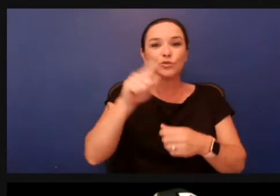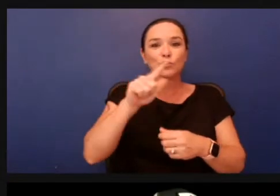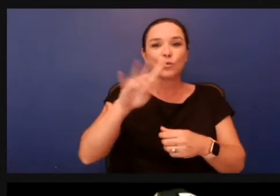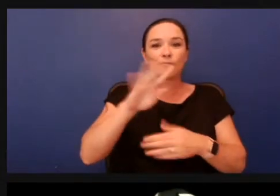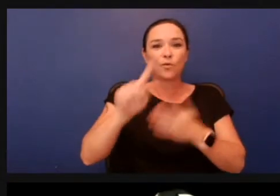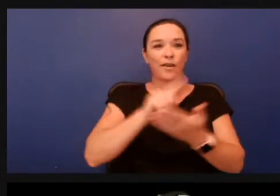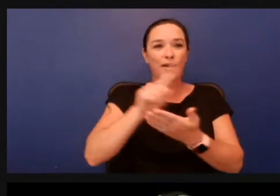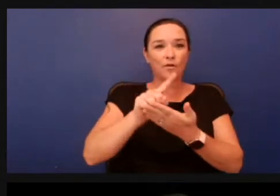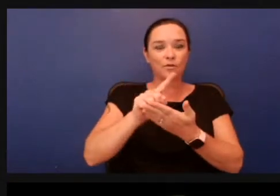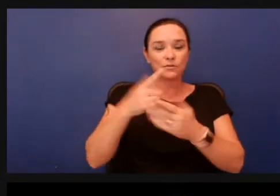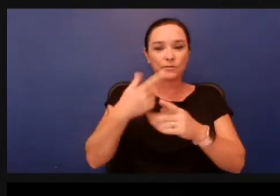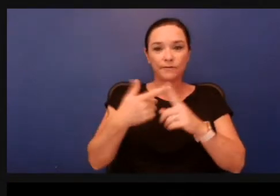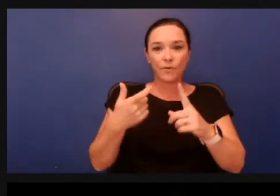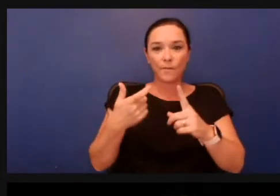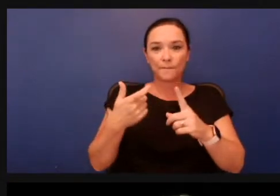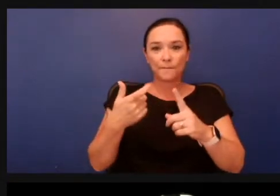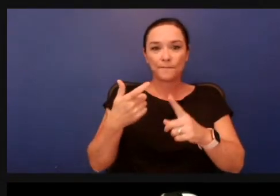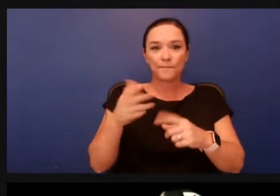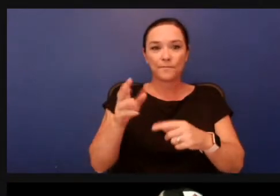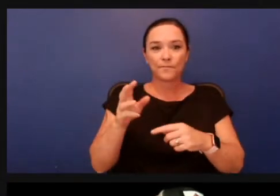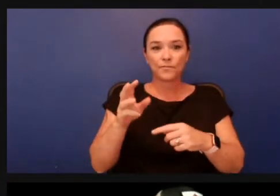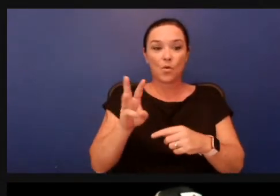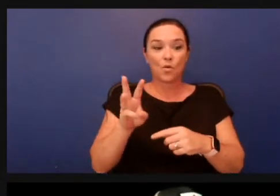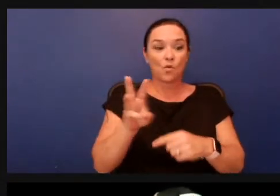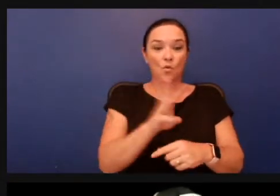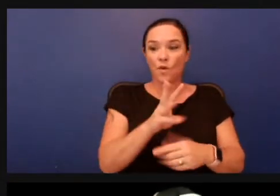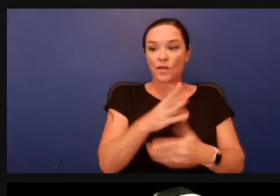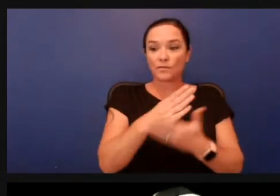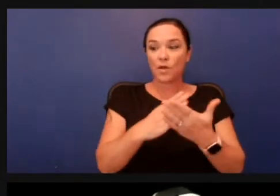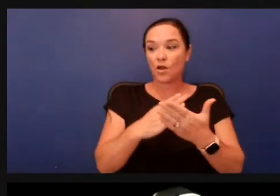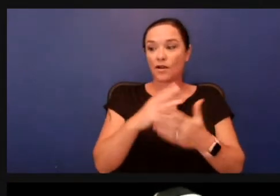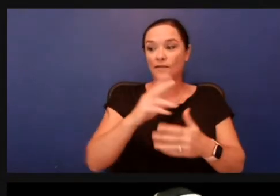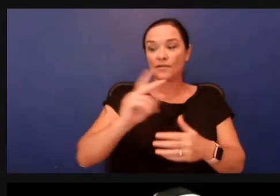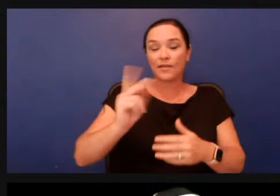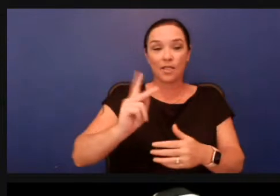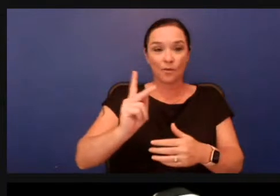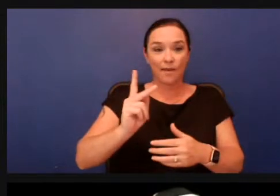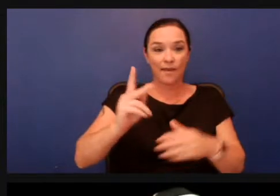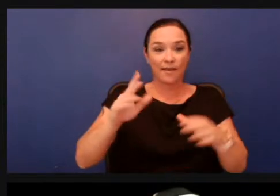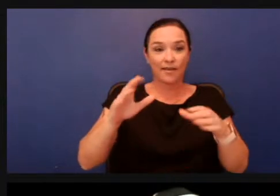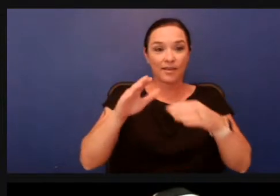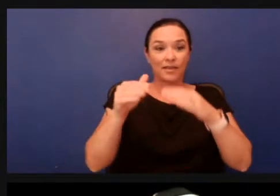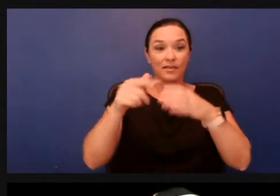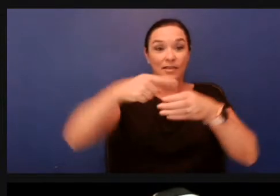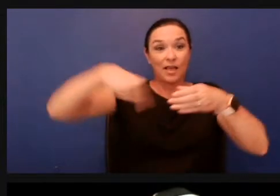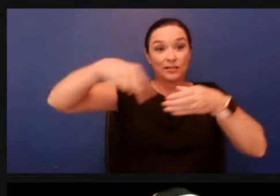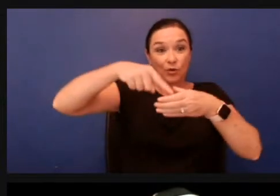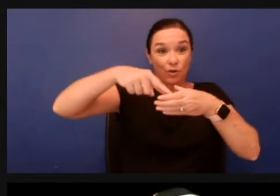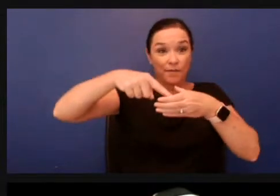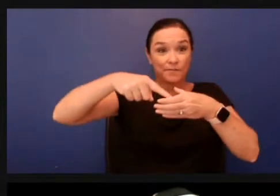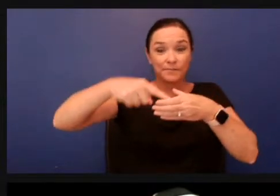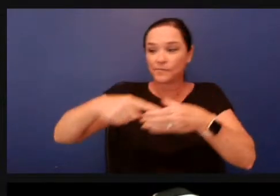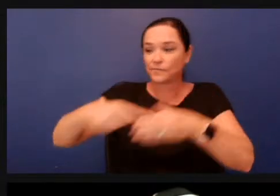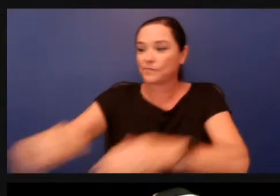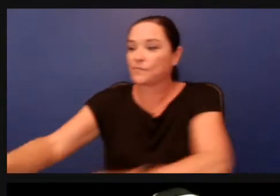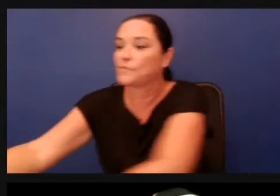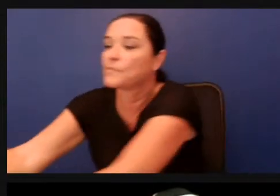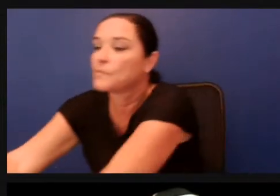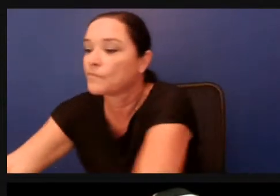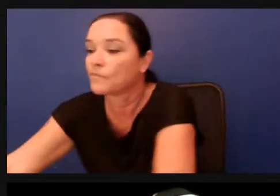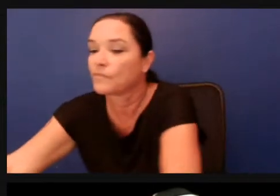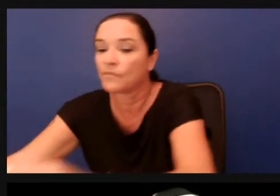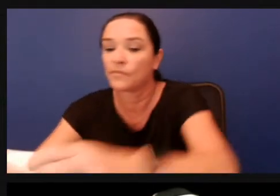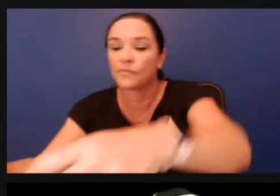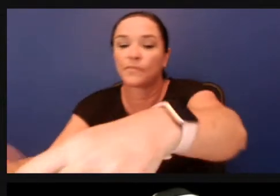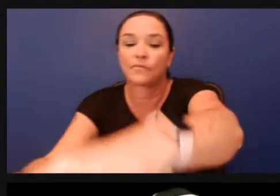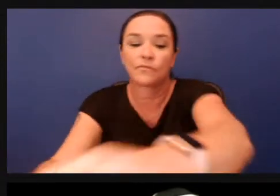from the west edge of Kilauea caldera up at the summit. This is showing through the night, and you might note it's pitch black.